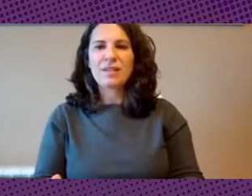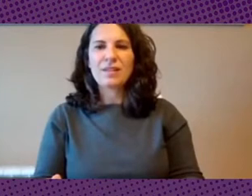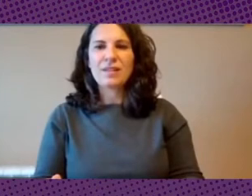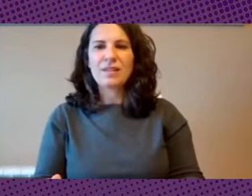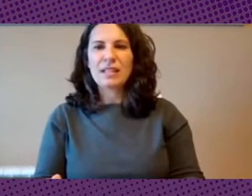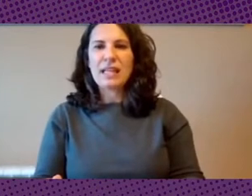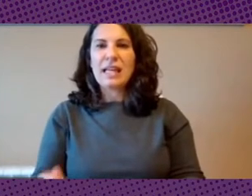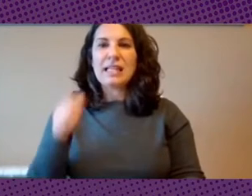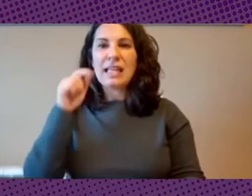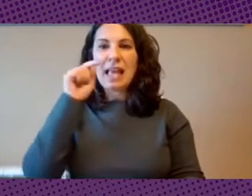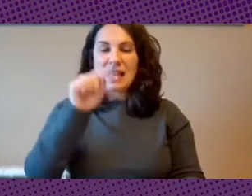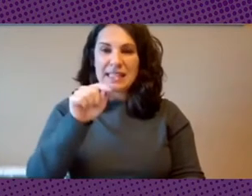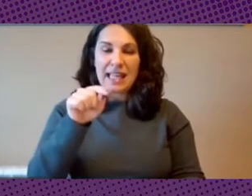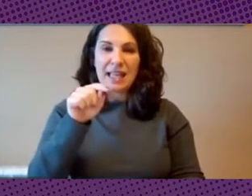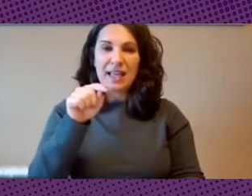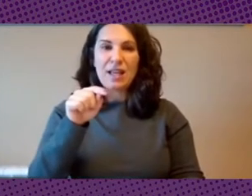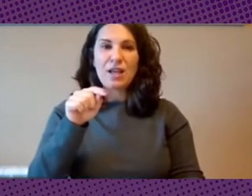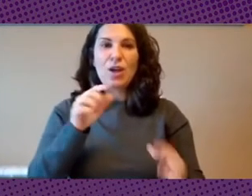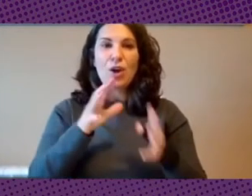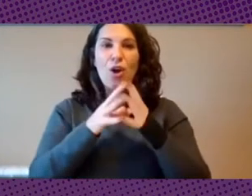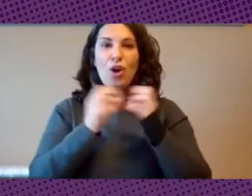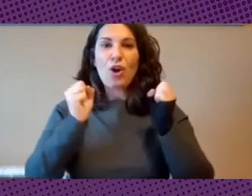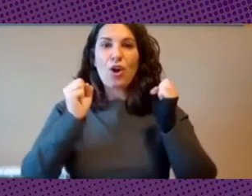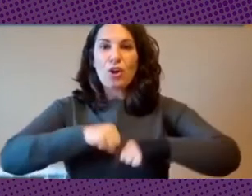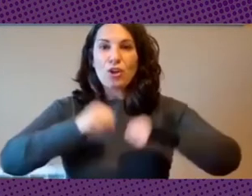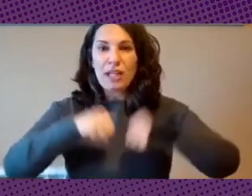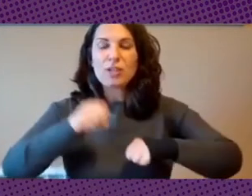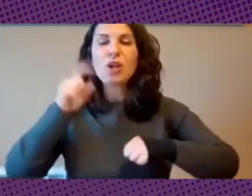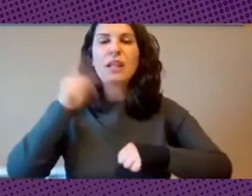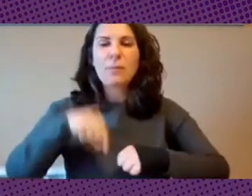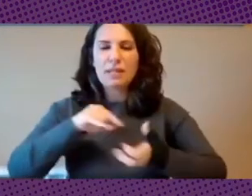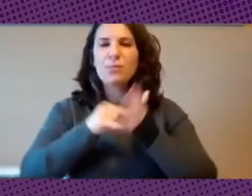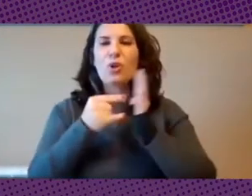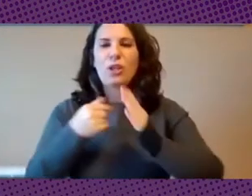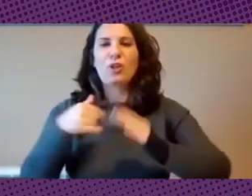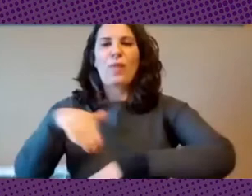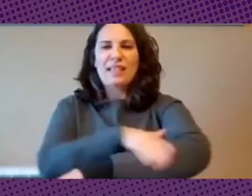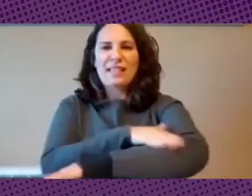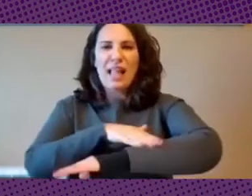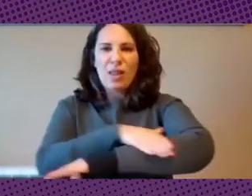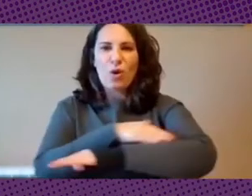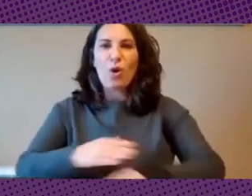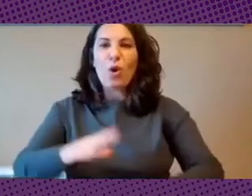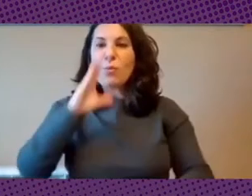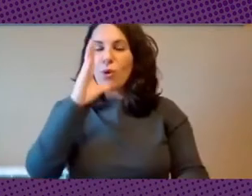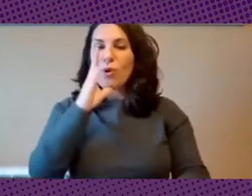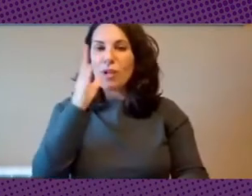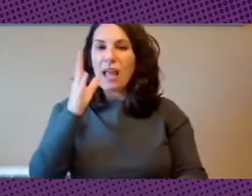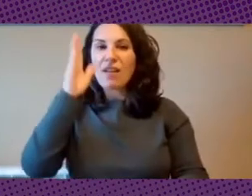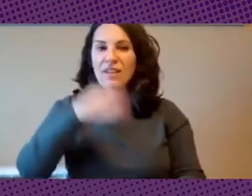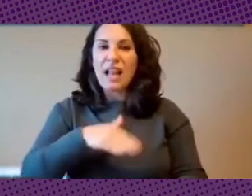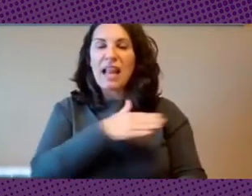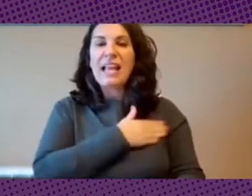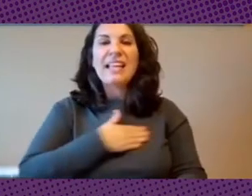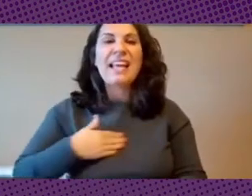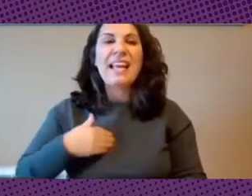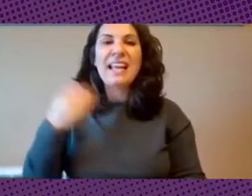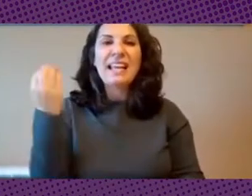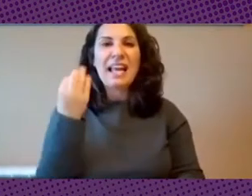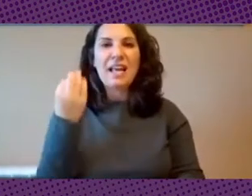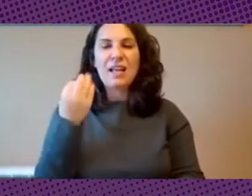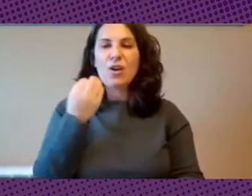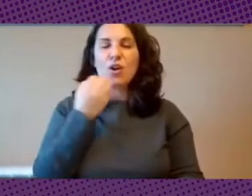the Apologies Friedan